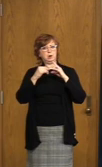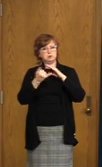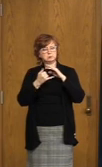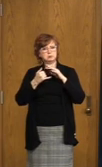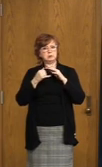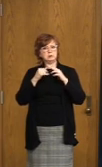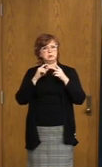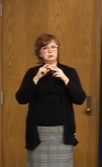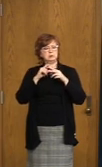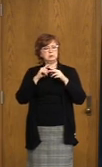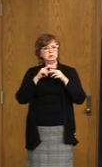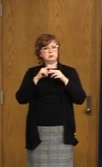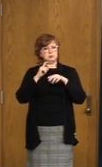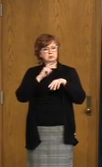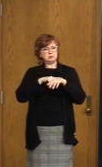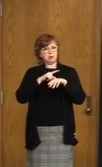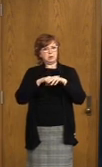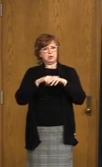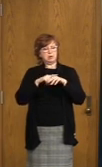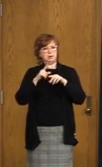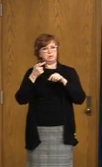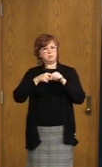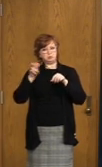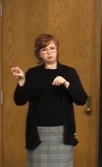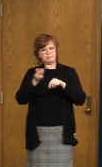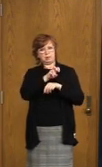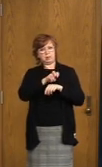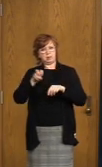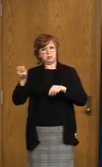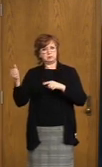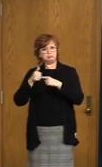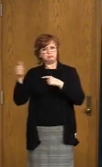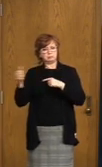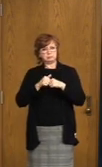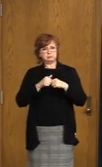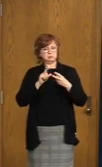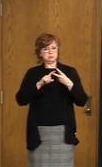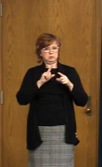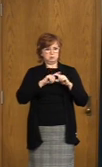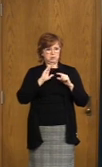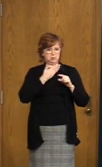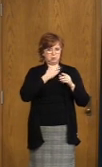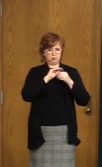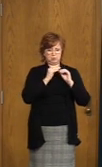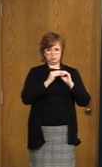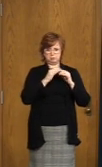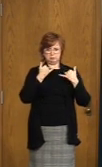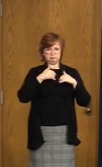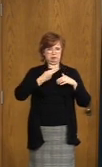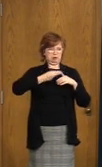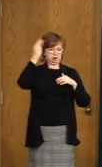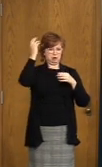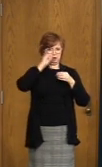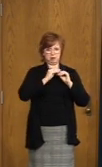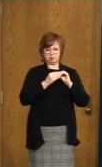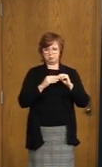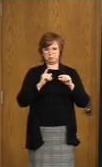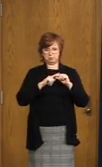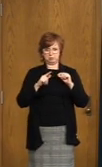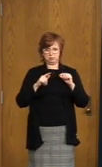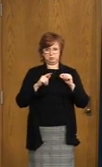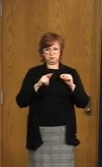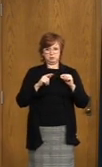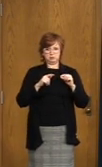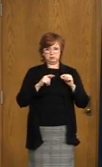not, why aren't we, given the number of percentage of active cases compared to other provinces, given the way how other provinces seem to be doing better than